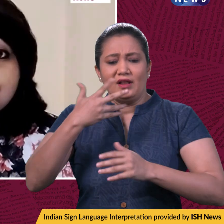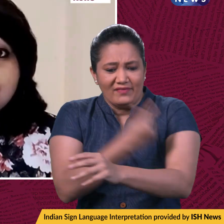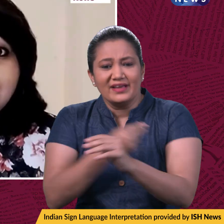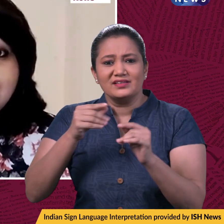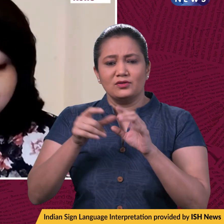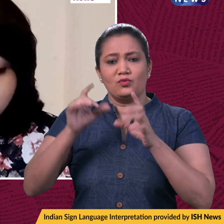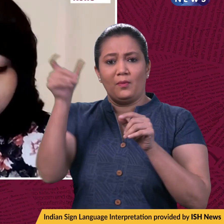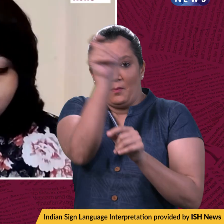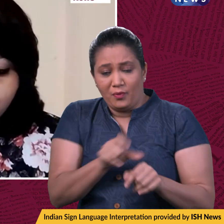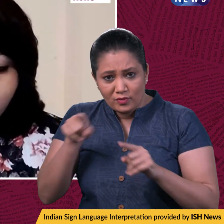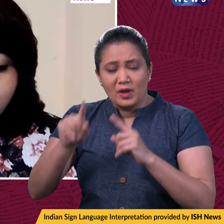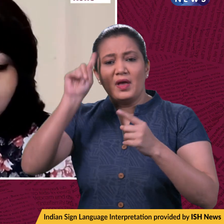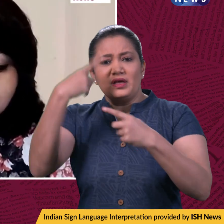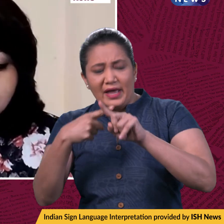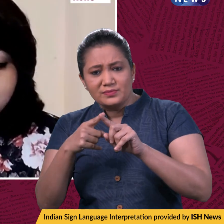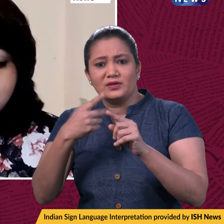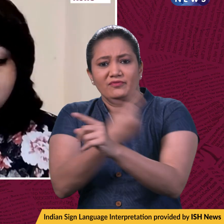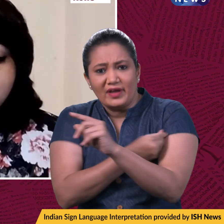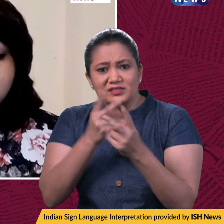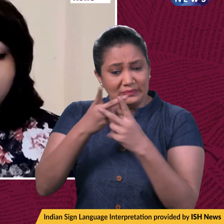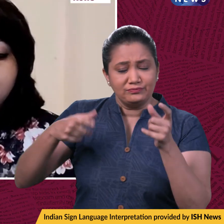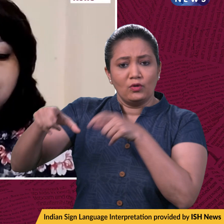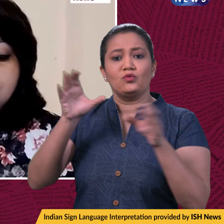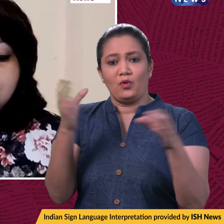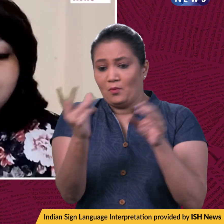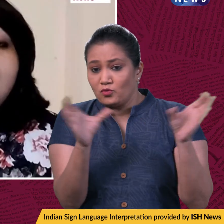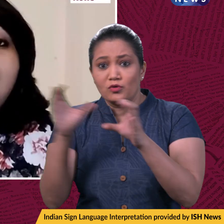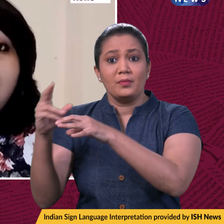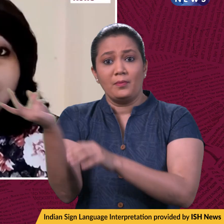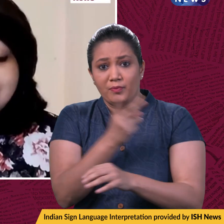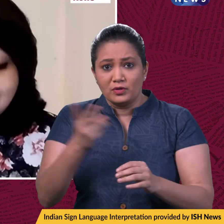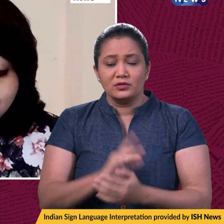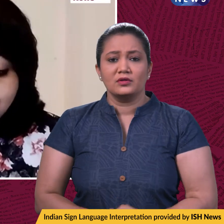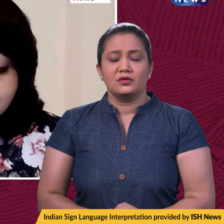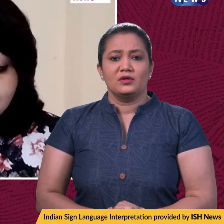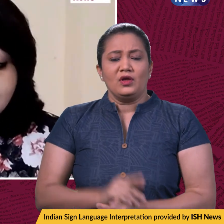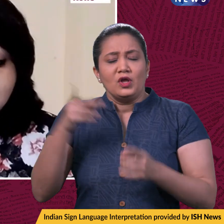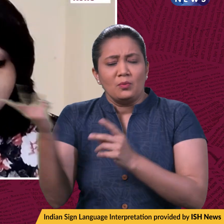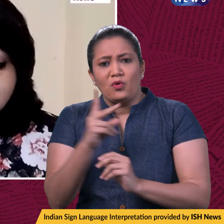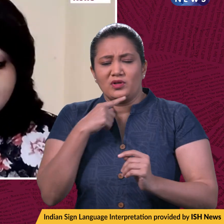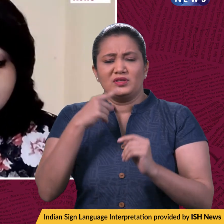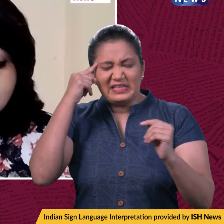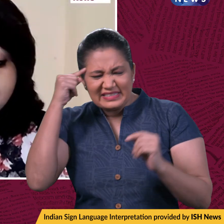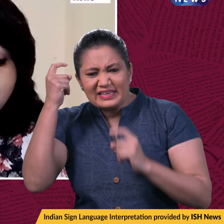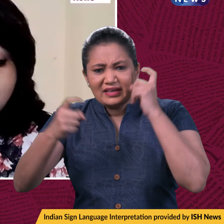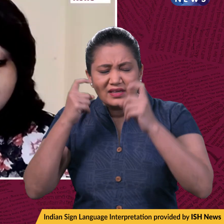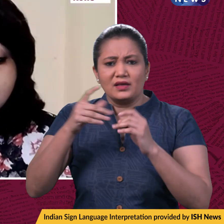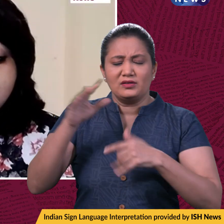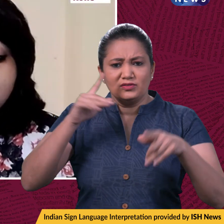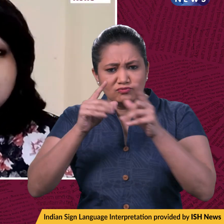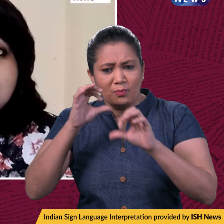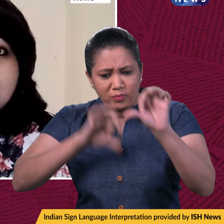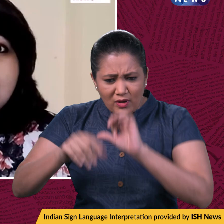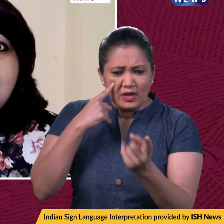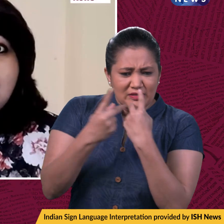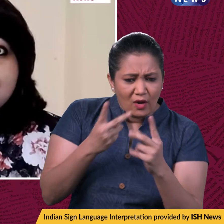the National Expert Group on Vaccine Administration for COVID-19 are deliberating and considering scientific evidence